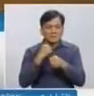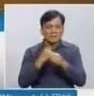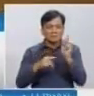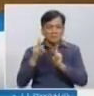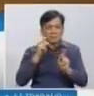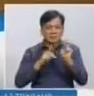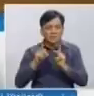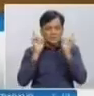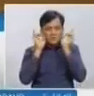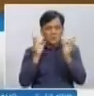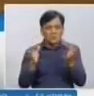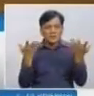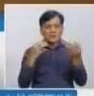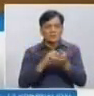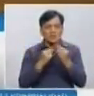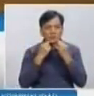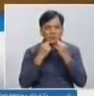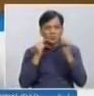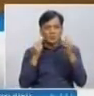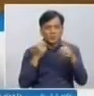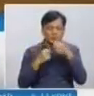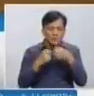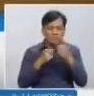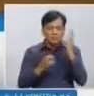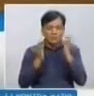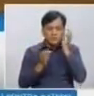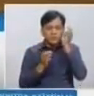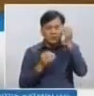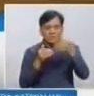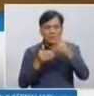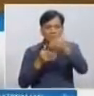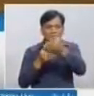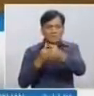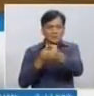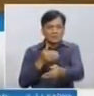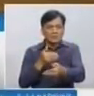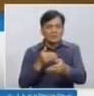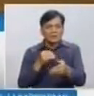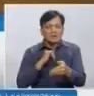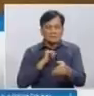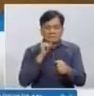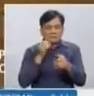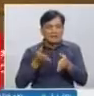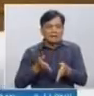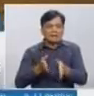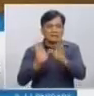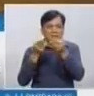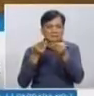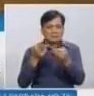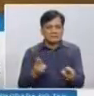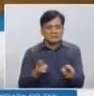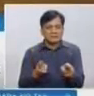cesspools of succeeding generation. I will not allow it to